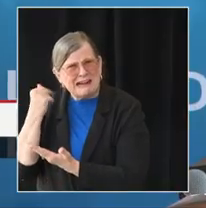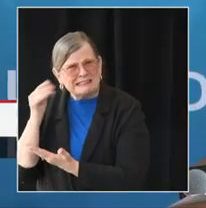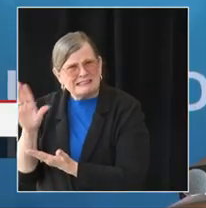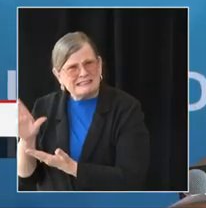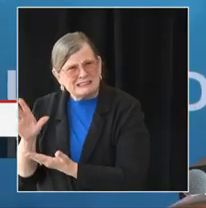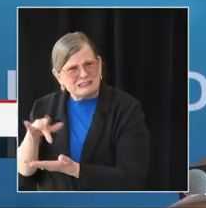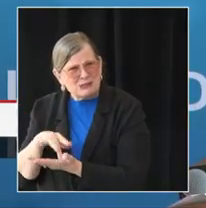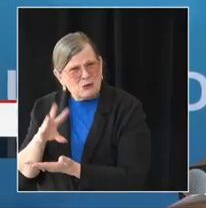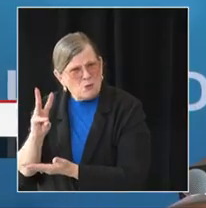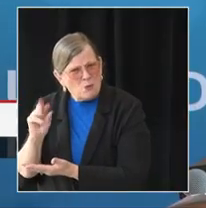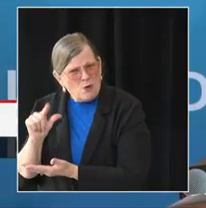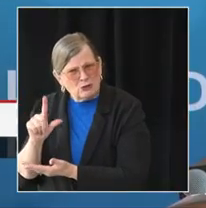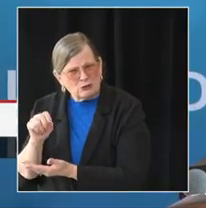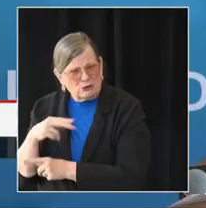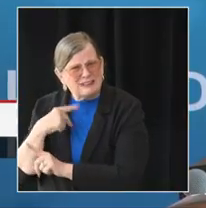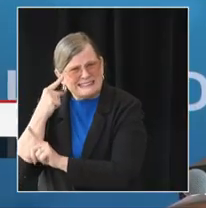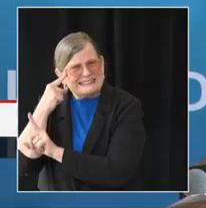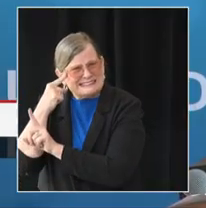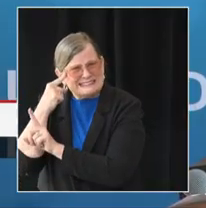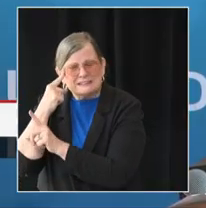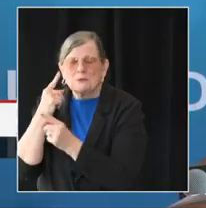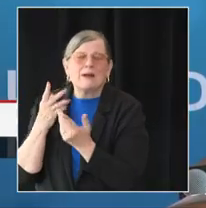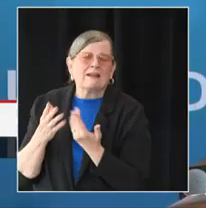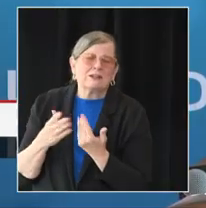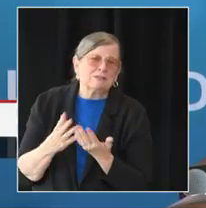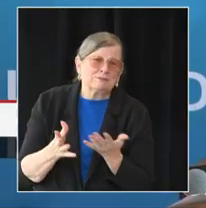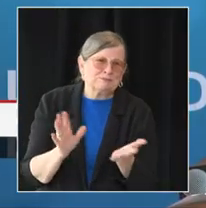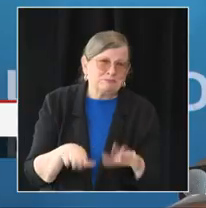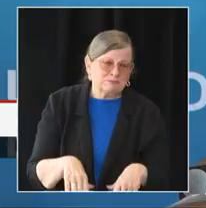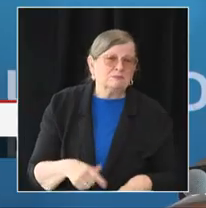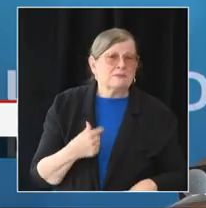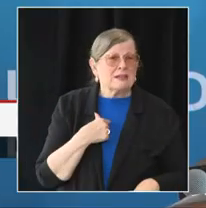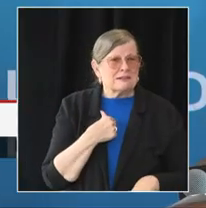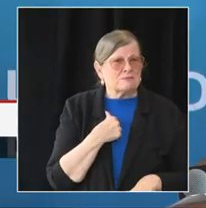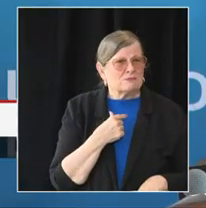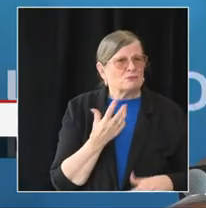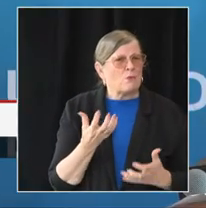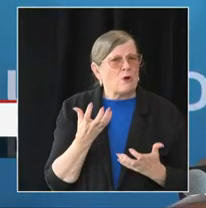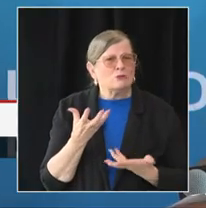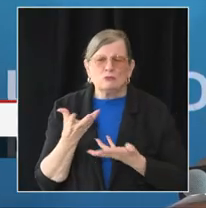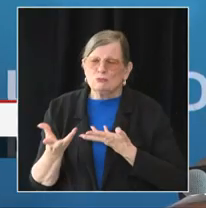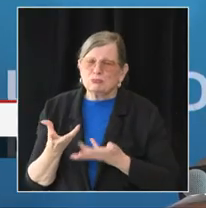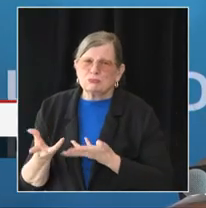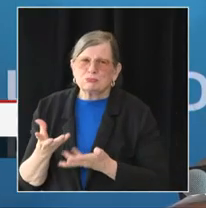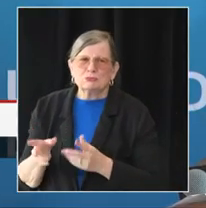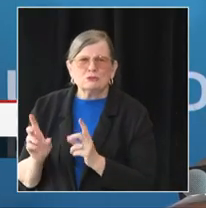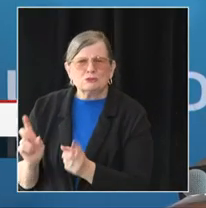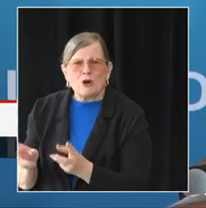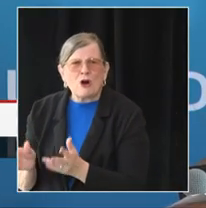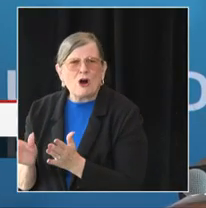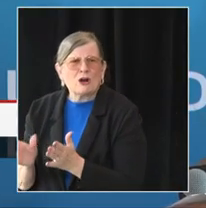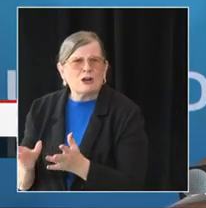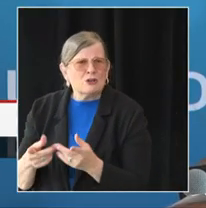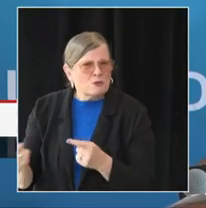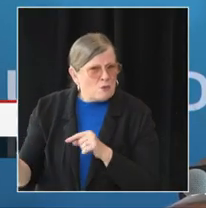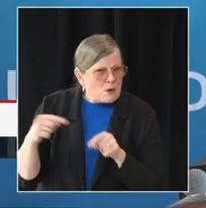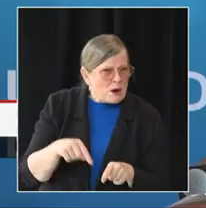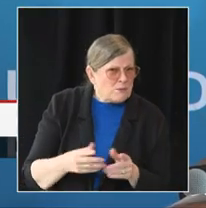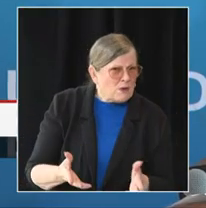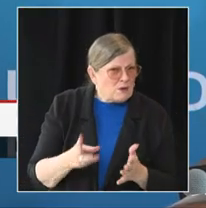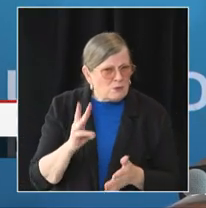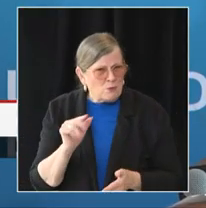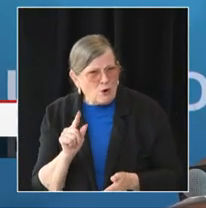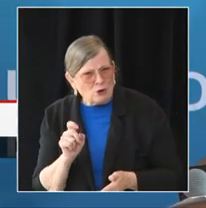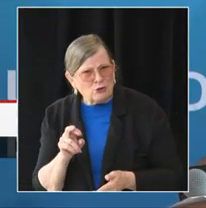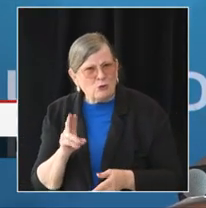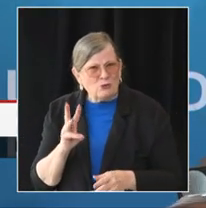the city to look at various sites. And Walter Reed was one, and they made a commitment to Walter Reed to get